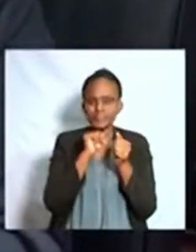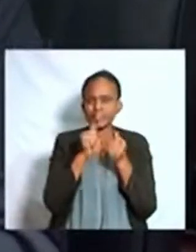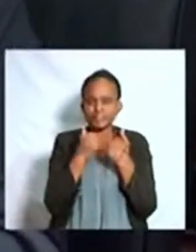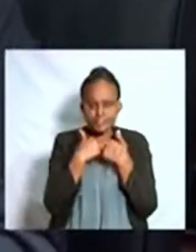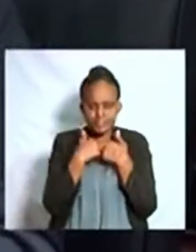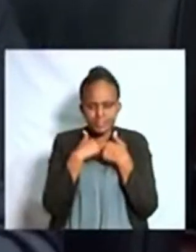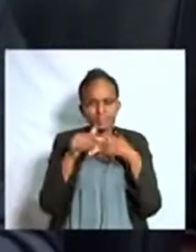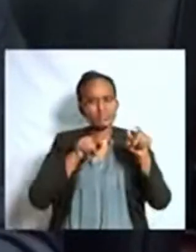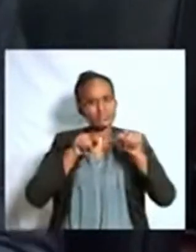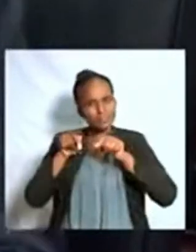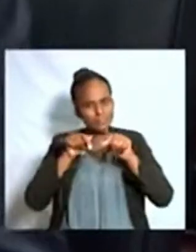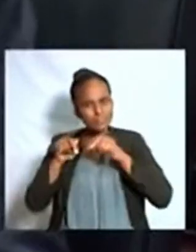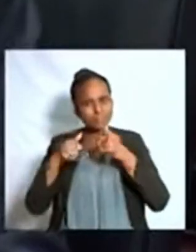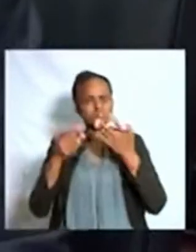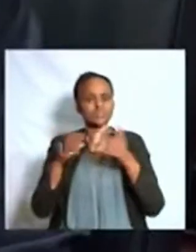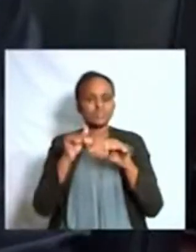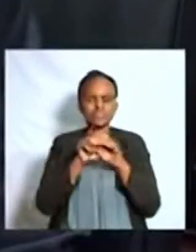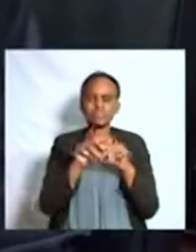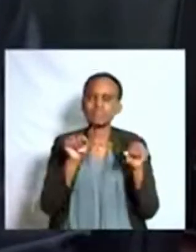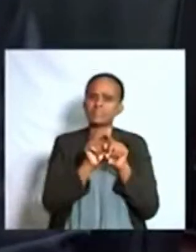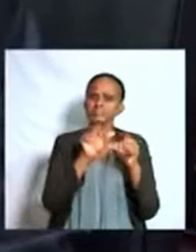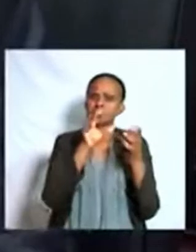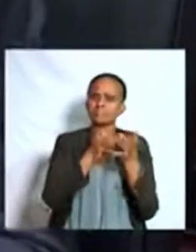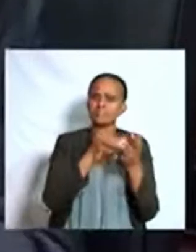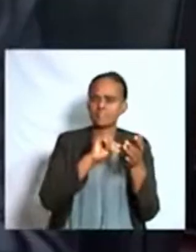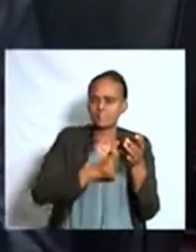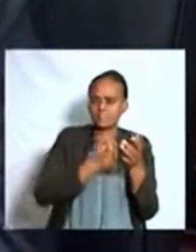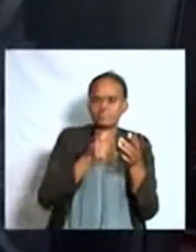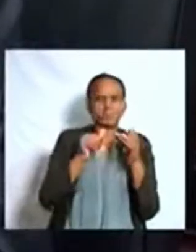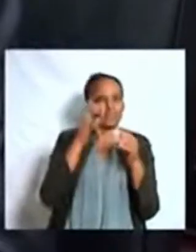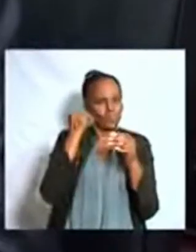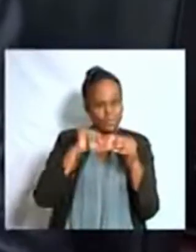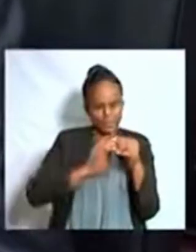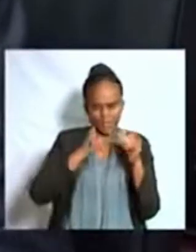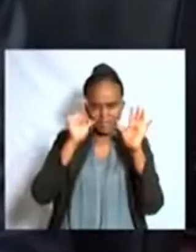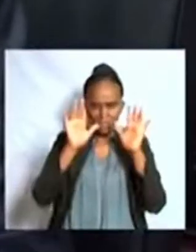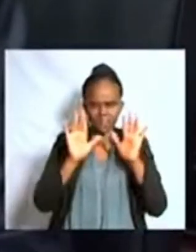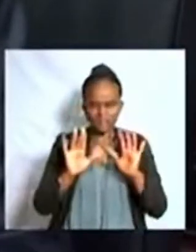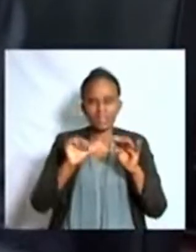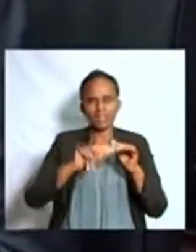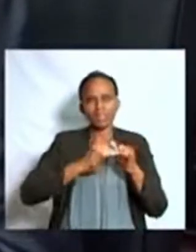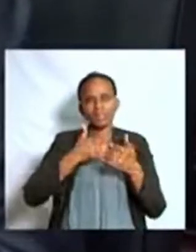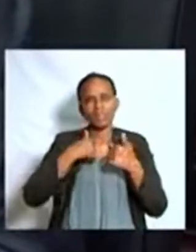the regulations. So in this case, we are being failed. No wonder we have overpayments.